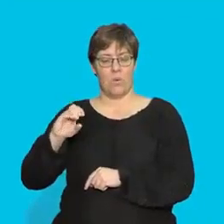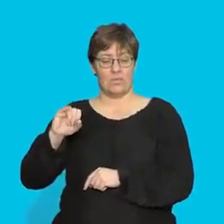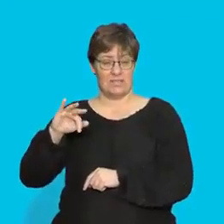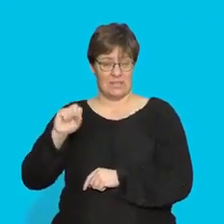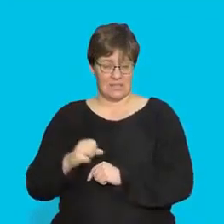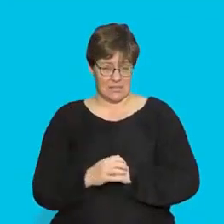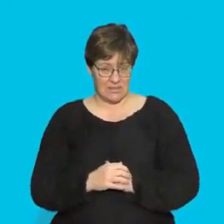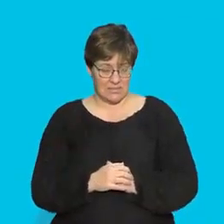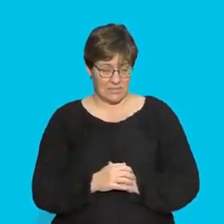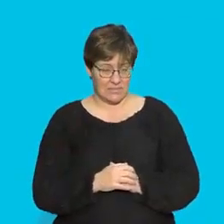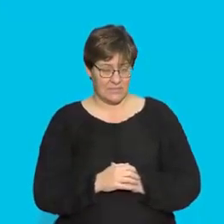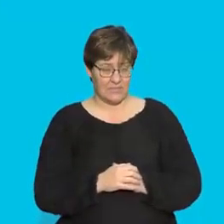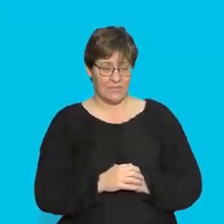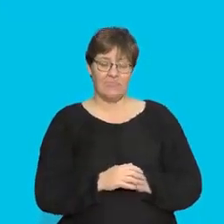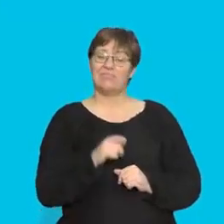symbiosis.